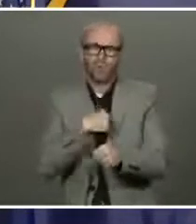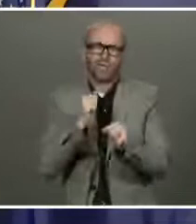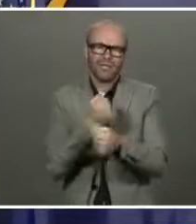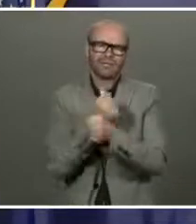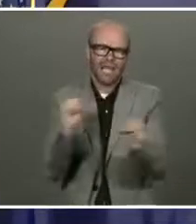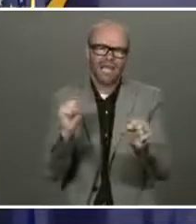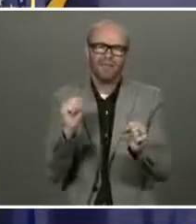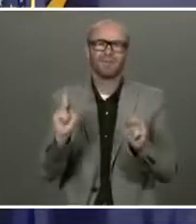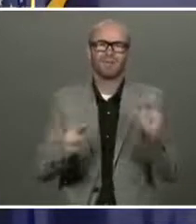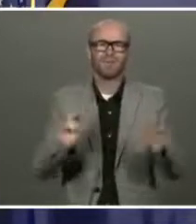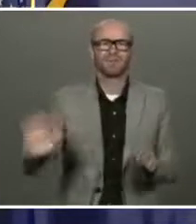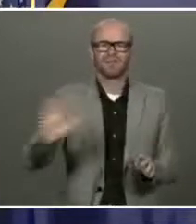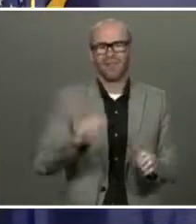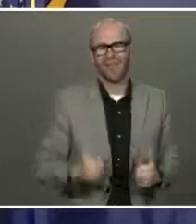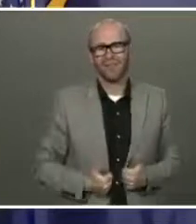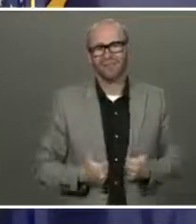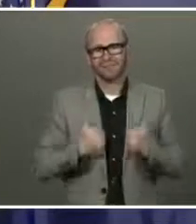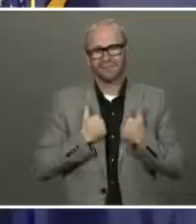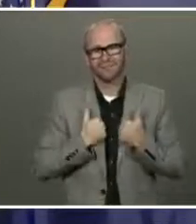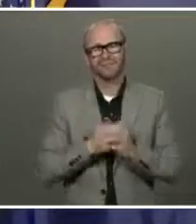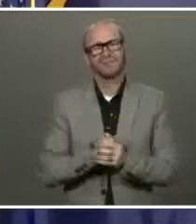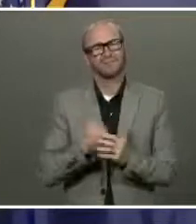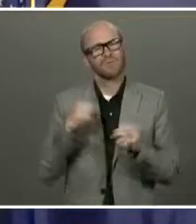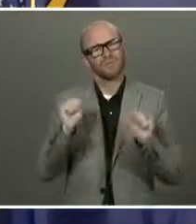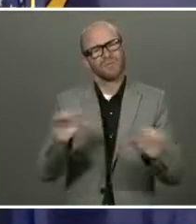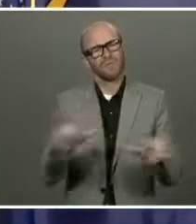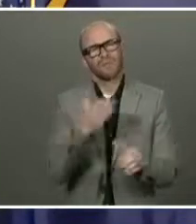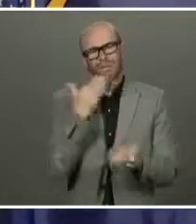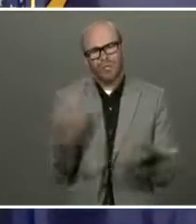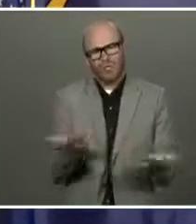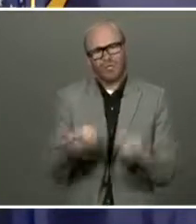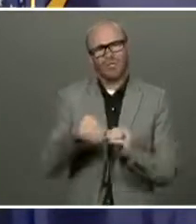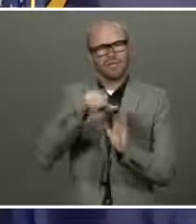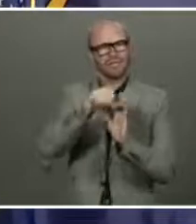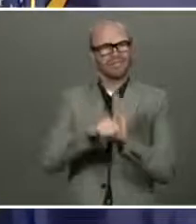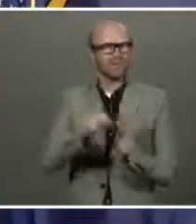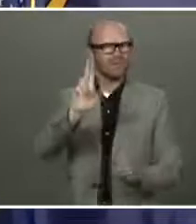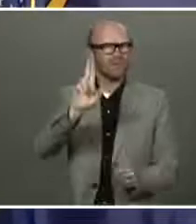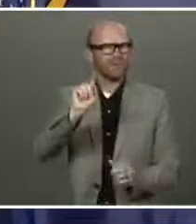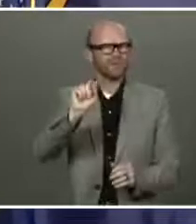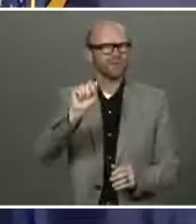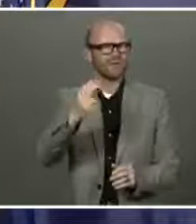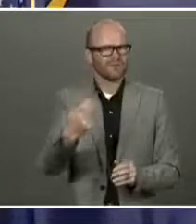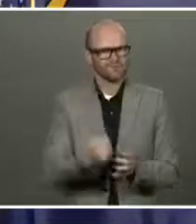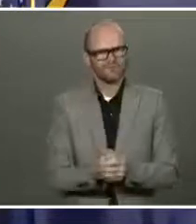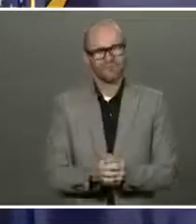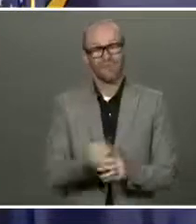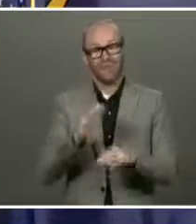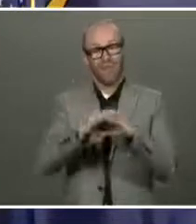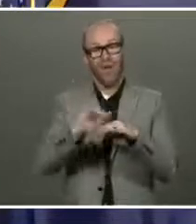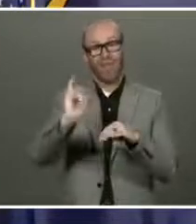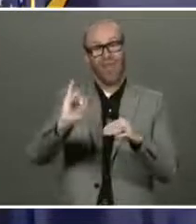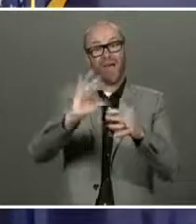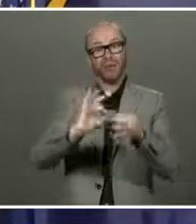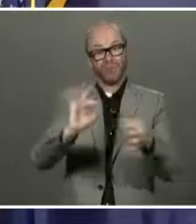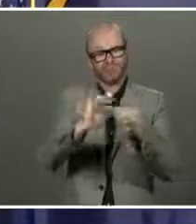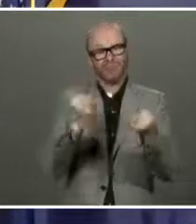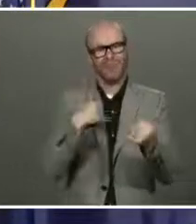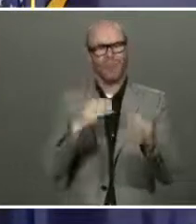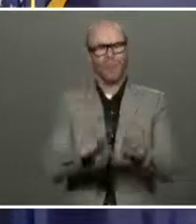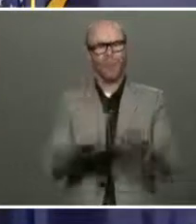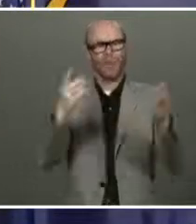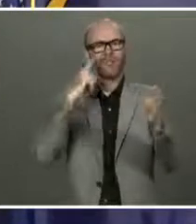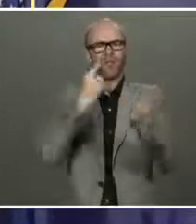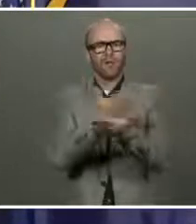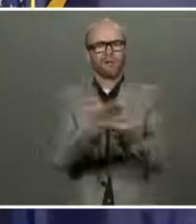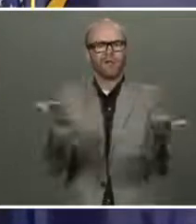and we can do better here in the state of Utah. So on that somber note, I'll open it up to any questions